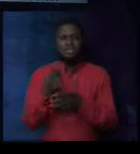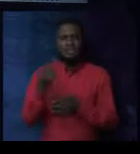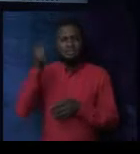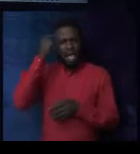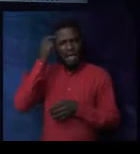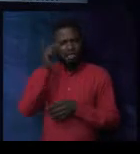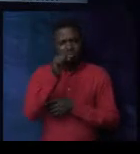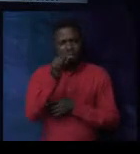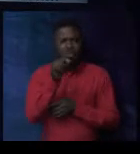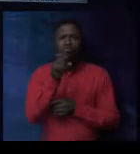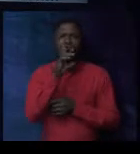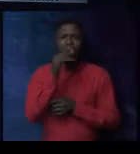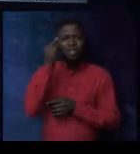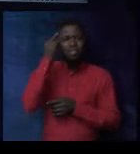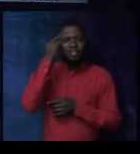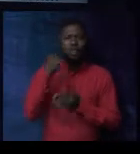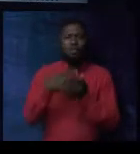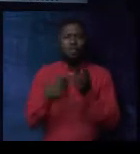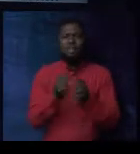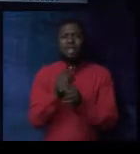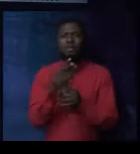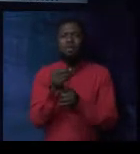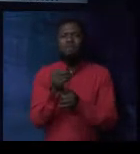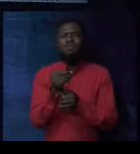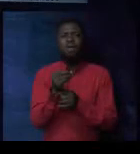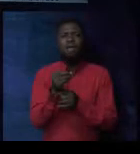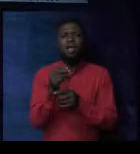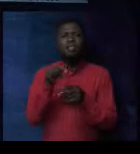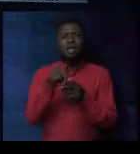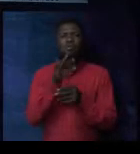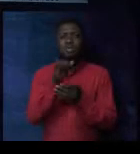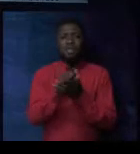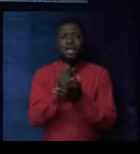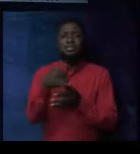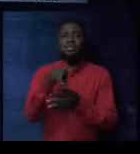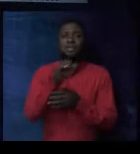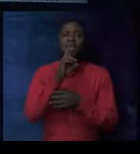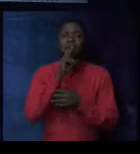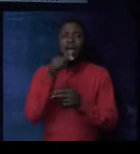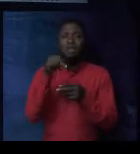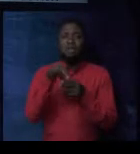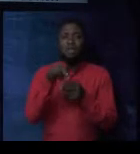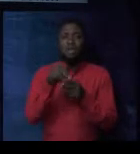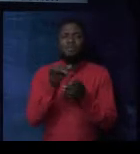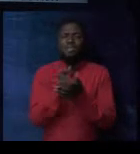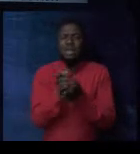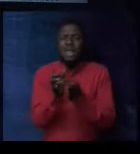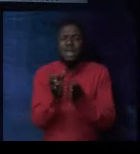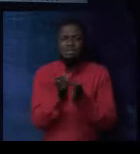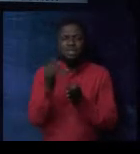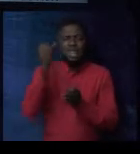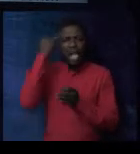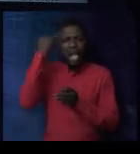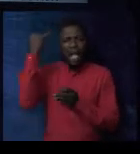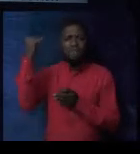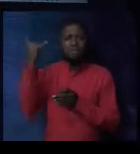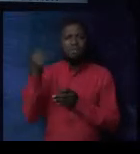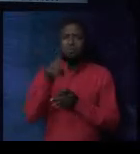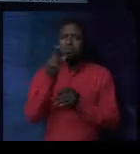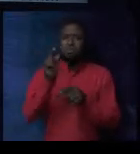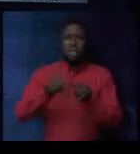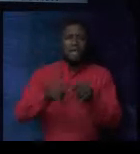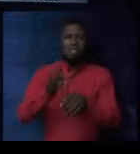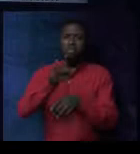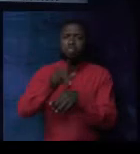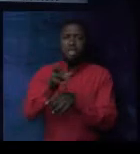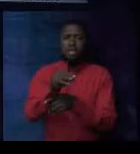mind. You're thinking, what type of noun is that? Yes, they are nouns that express